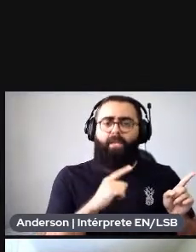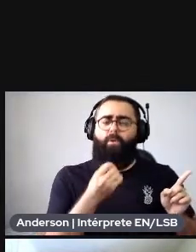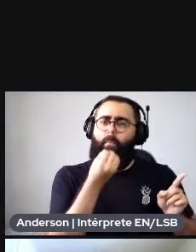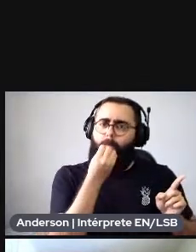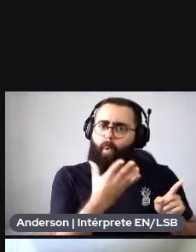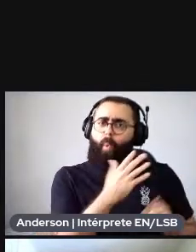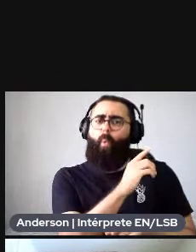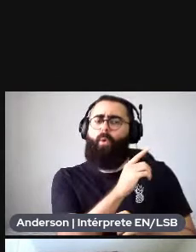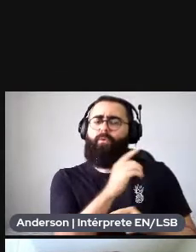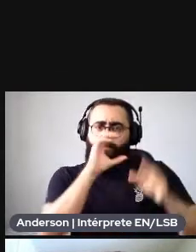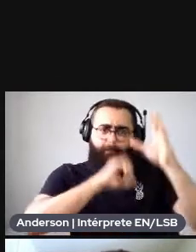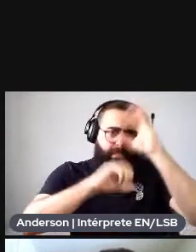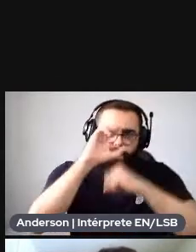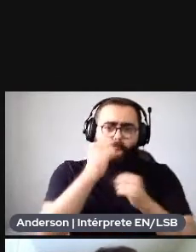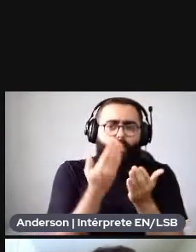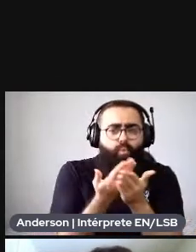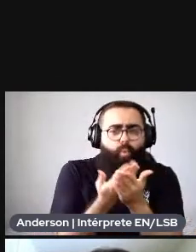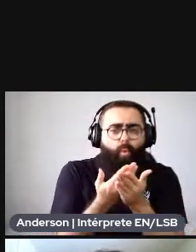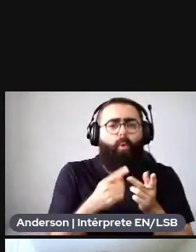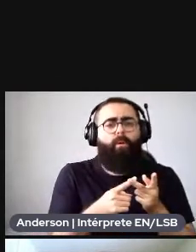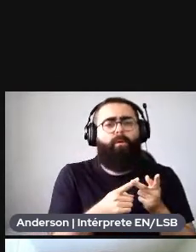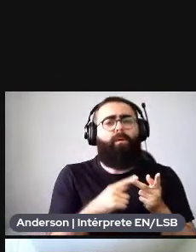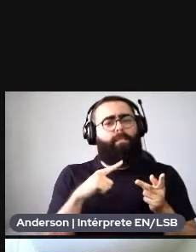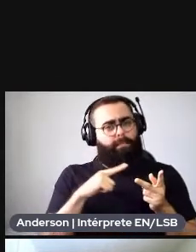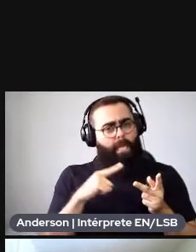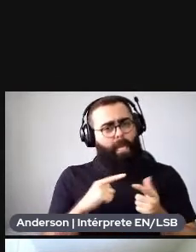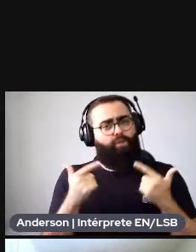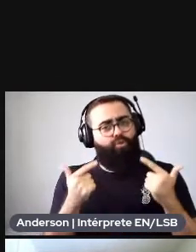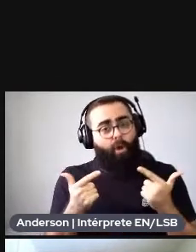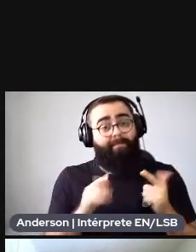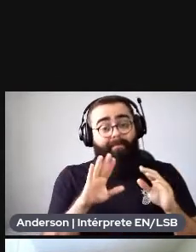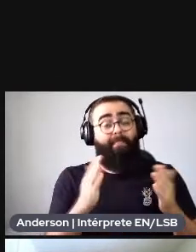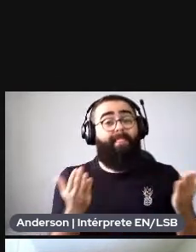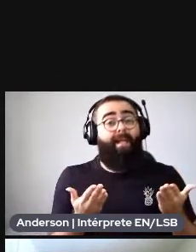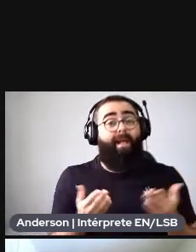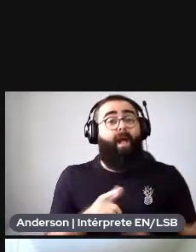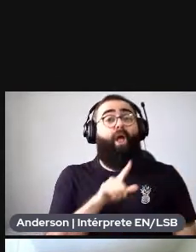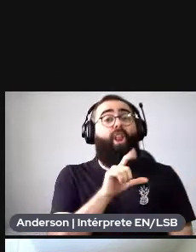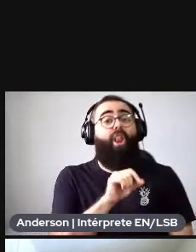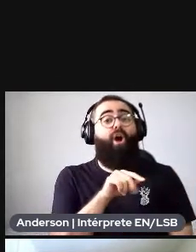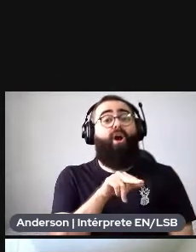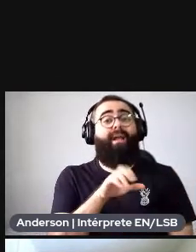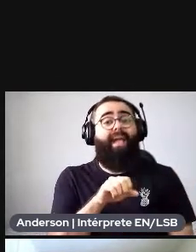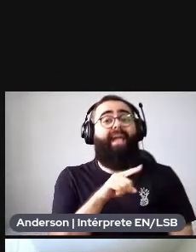tenido es buena suerte. Y ahora estás teniendo mala suerte.